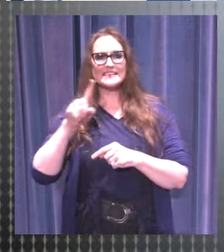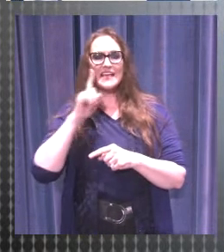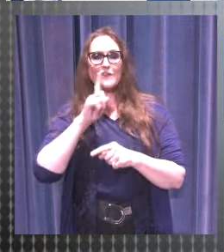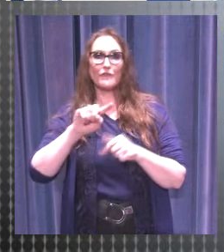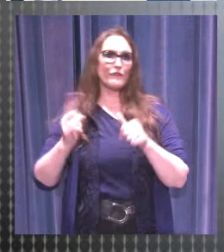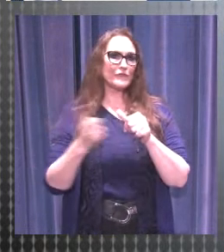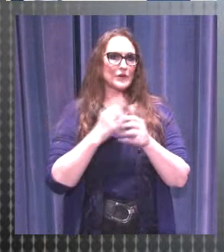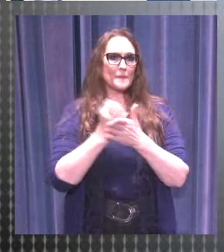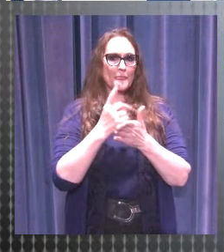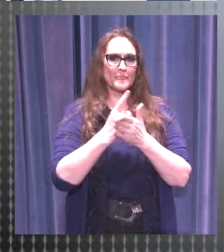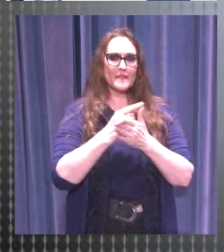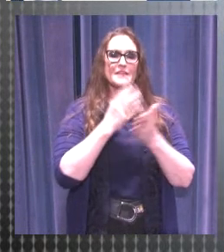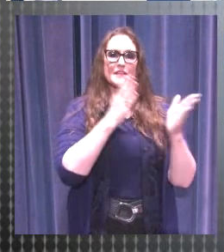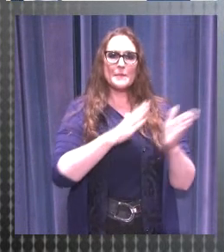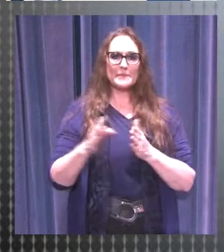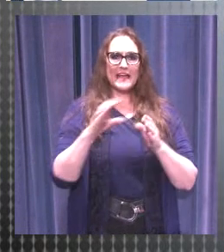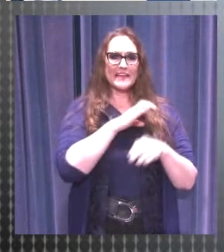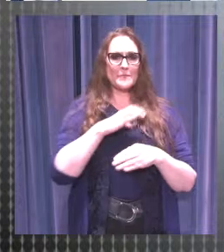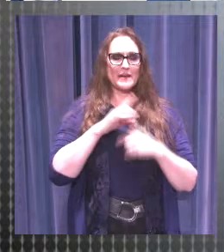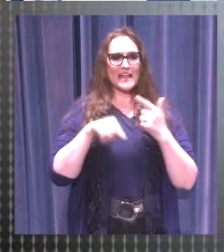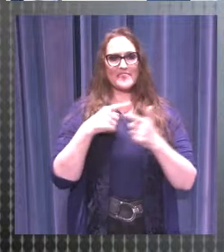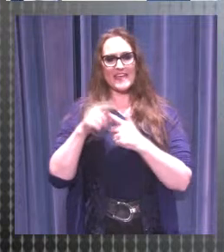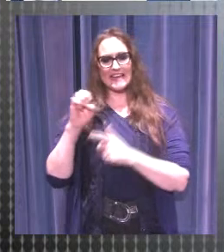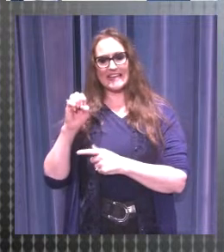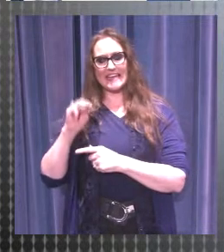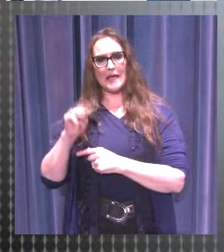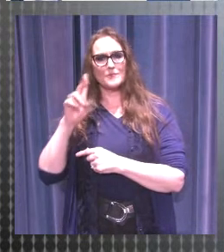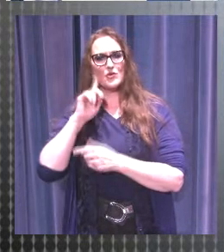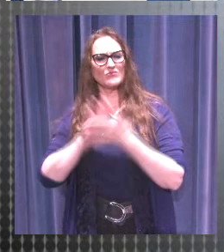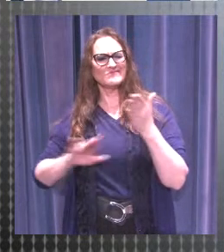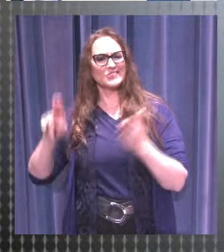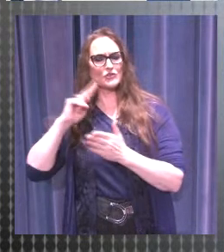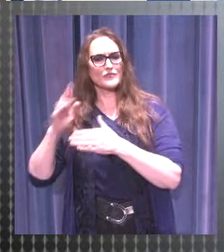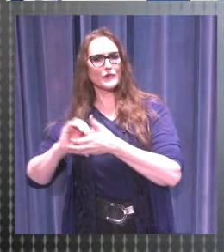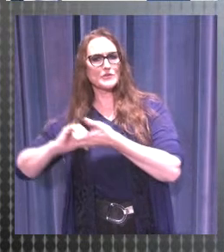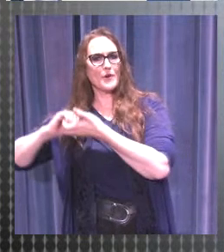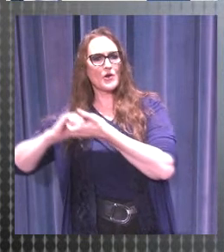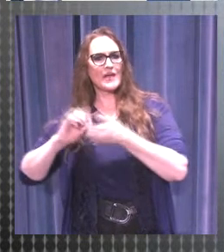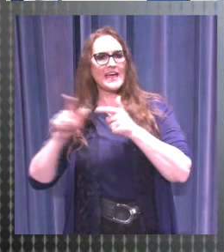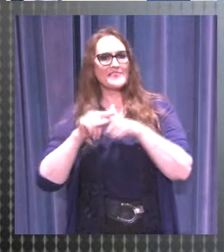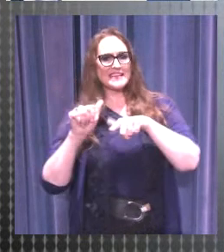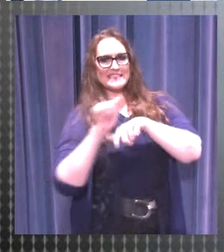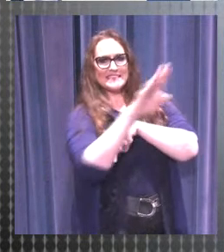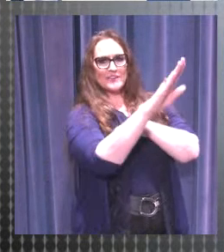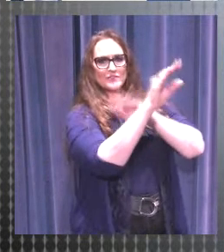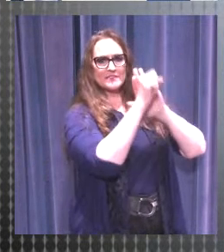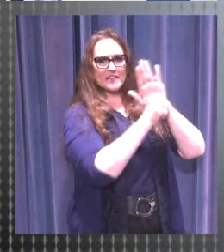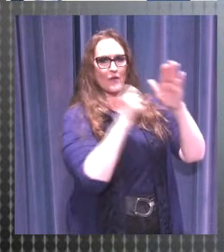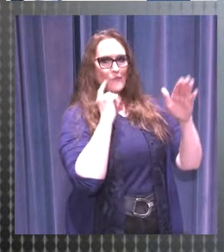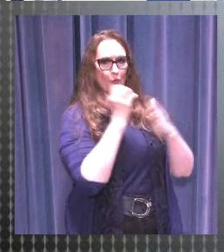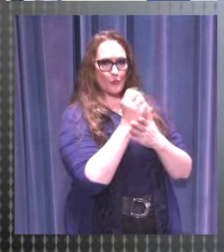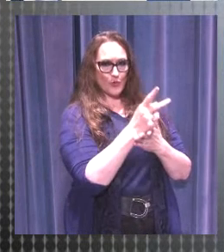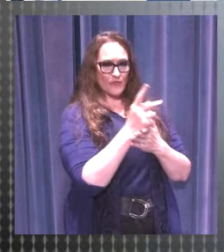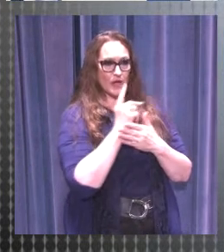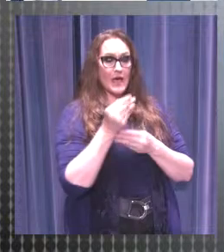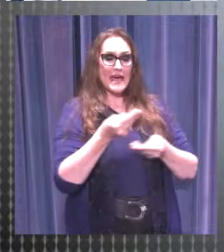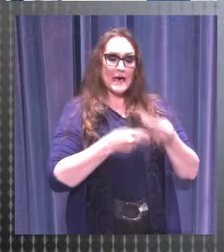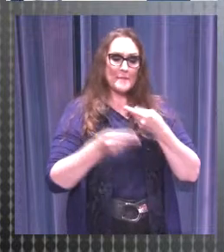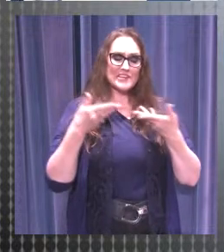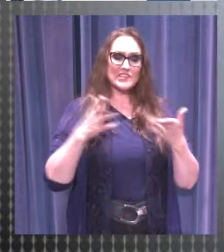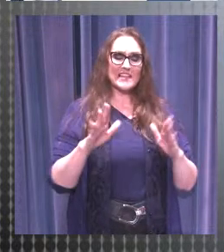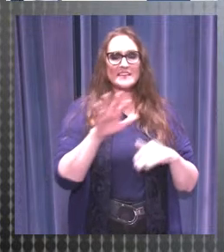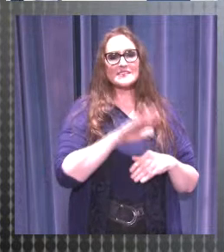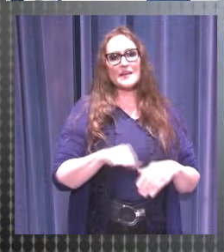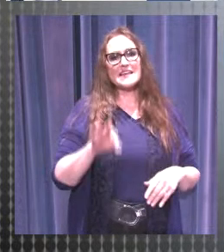Planning Committee, then reviewed by EMU, our university partner, and then sent to the state for approval. The budget allows for